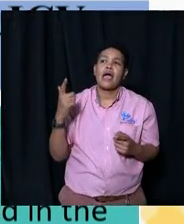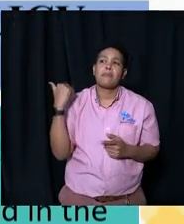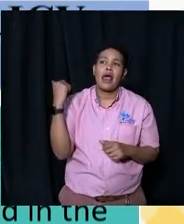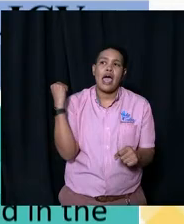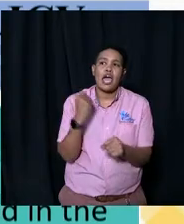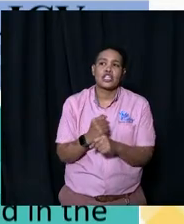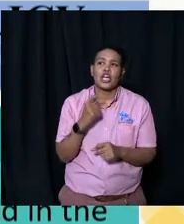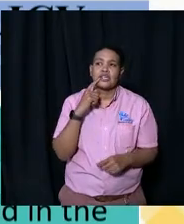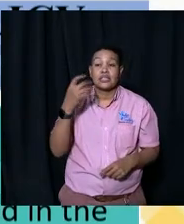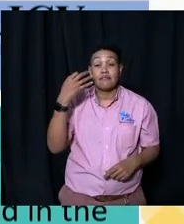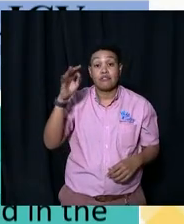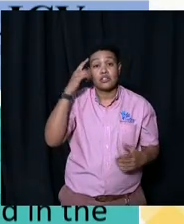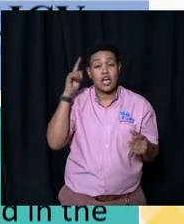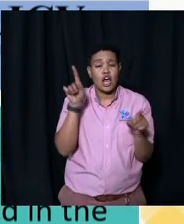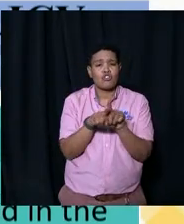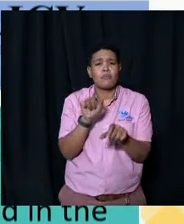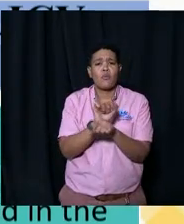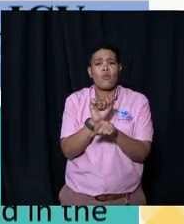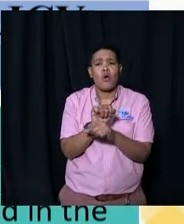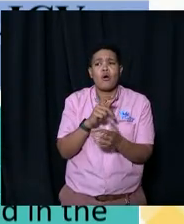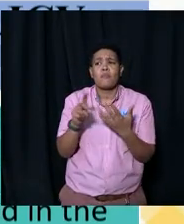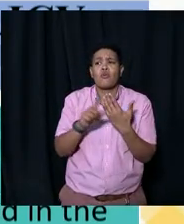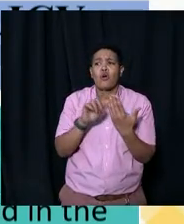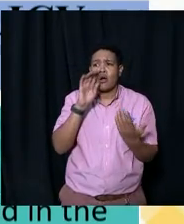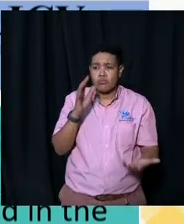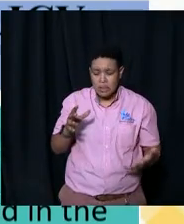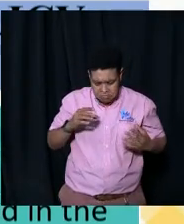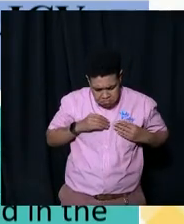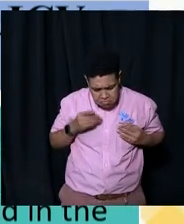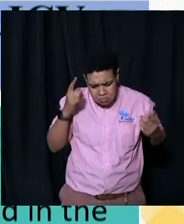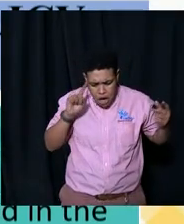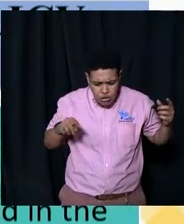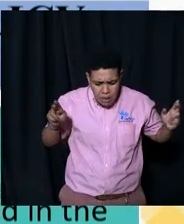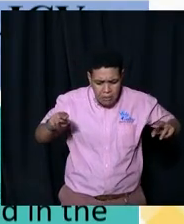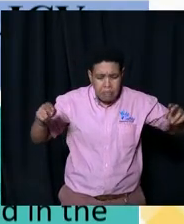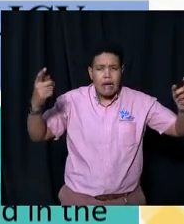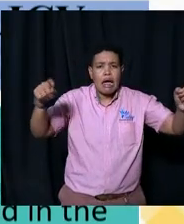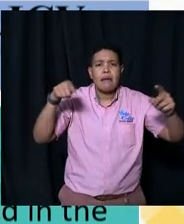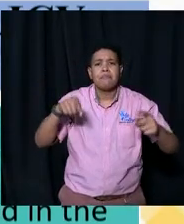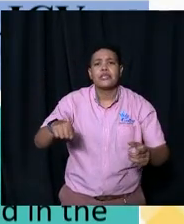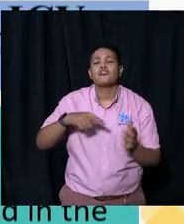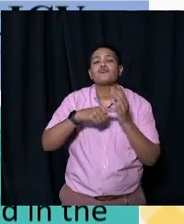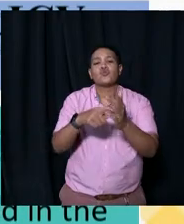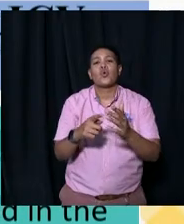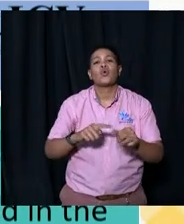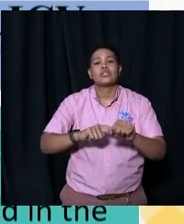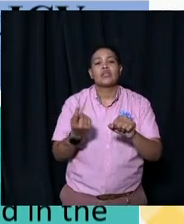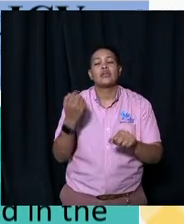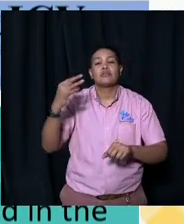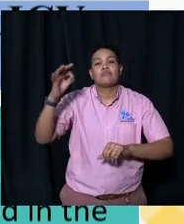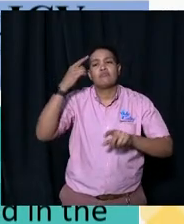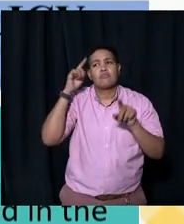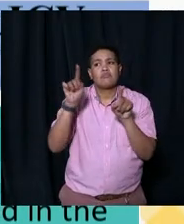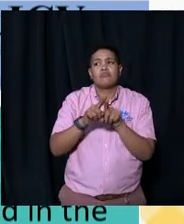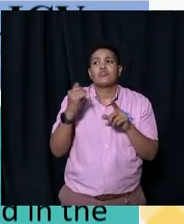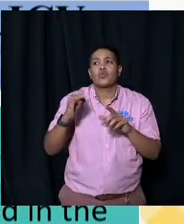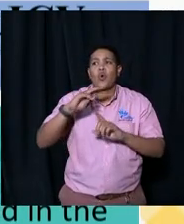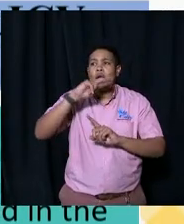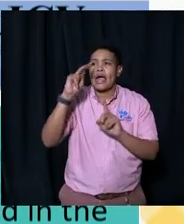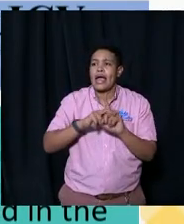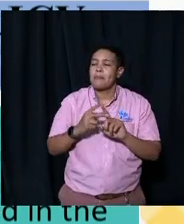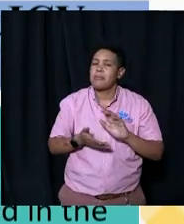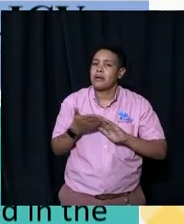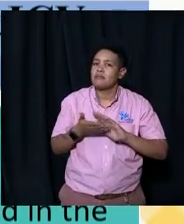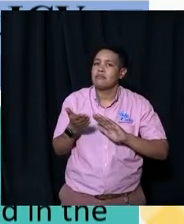year. The Paris Agreement work program was subsequently adopted, and this signaled the start of the Paris Agreement being in